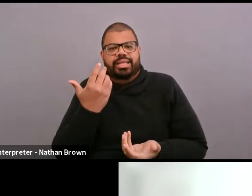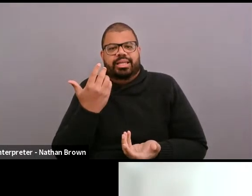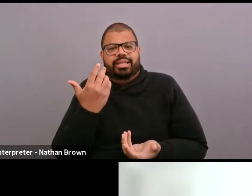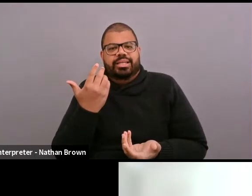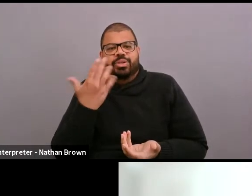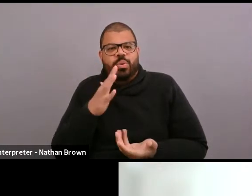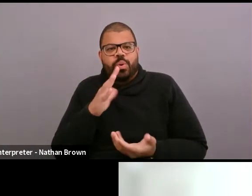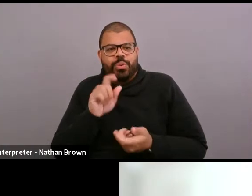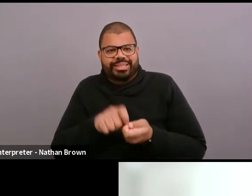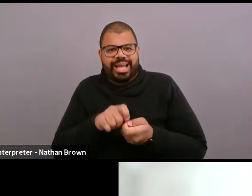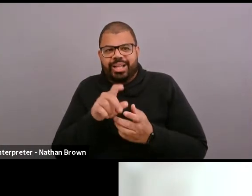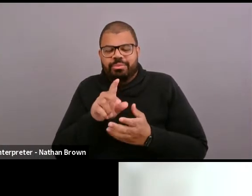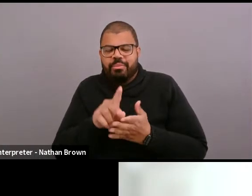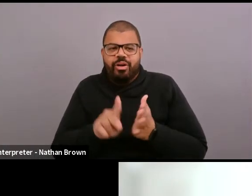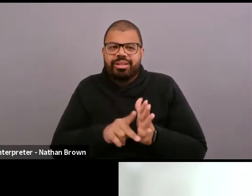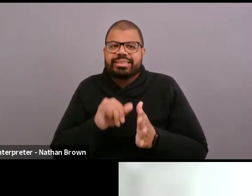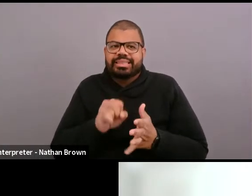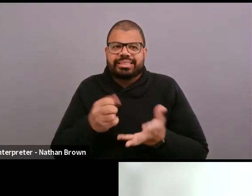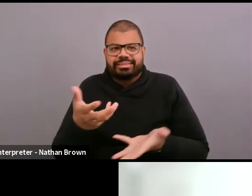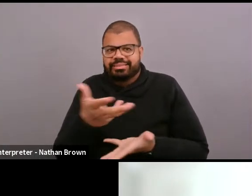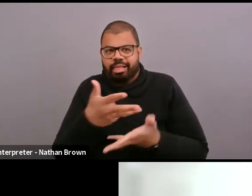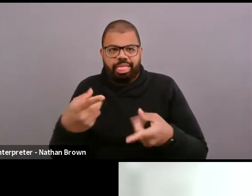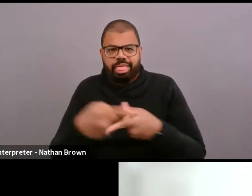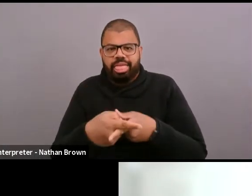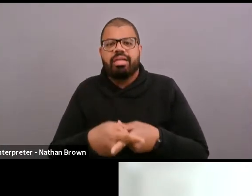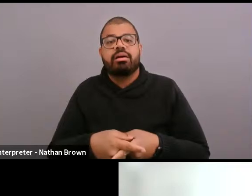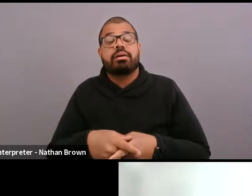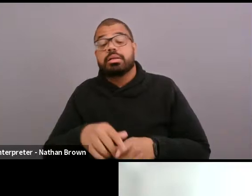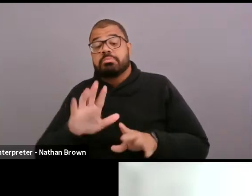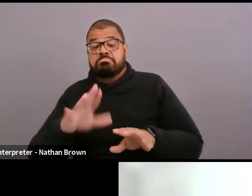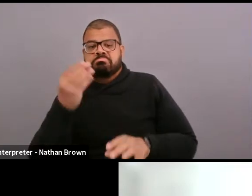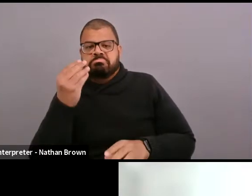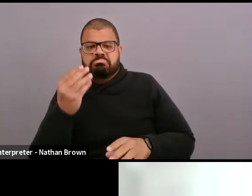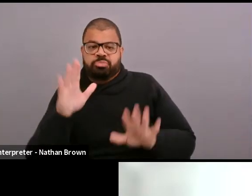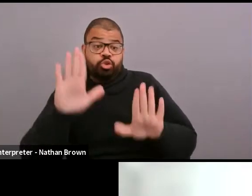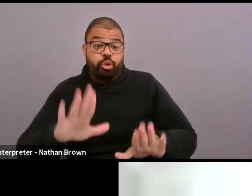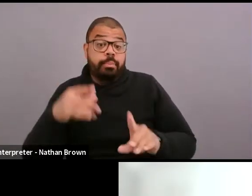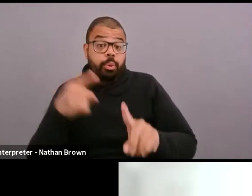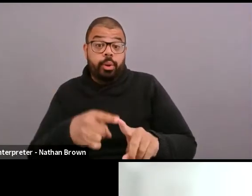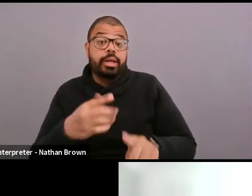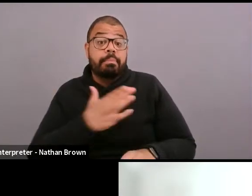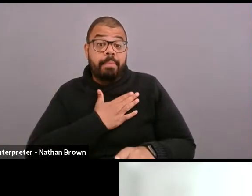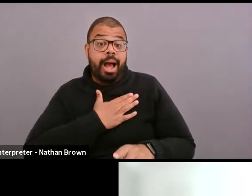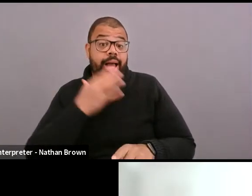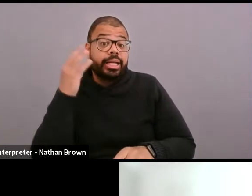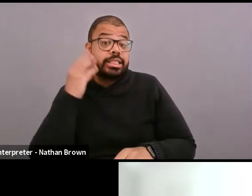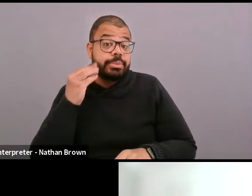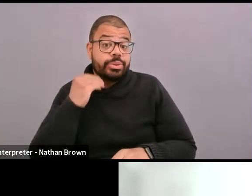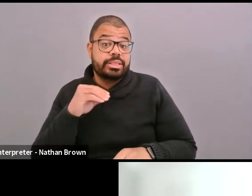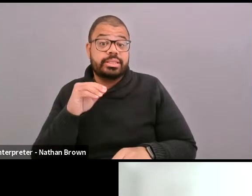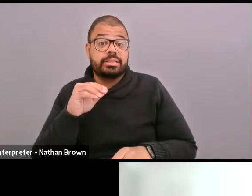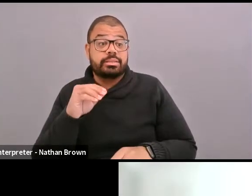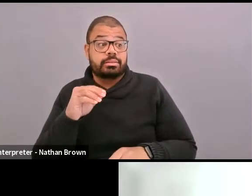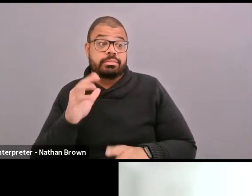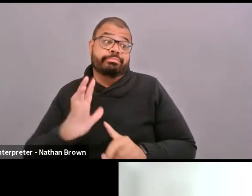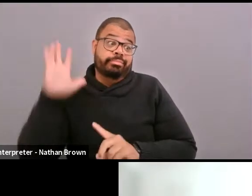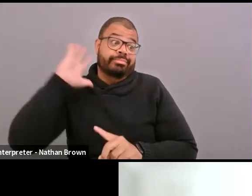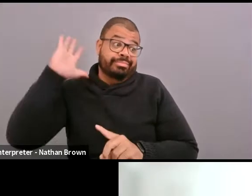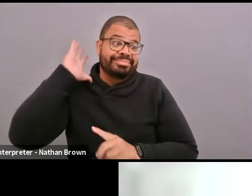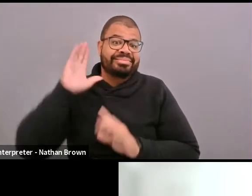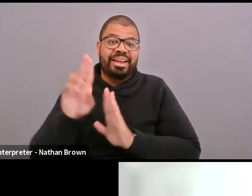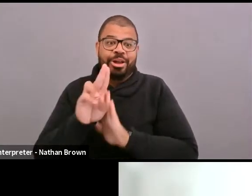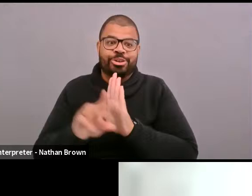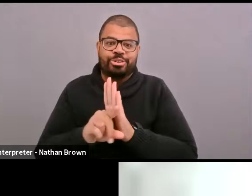that's an excellent point, Malia. I think just looking at my own experiences years ago as an undergrad and